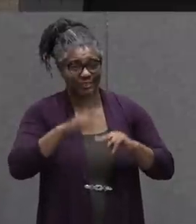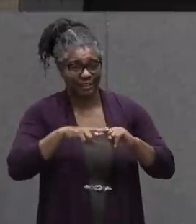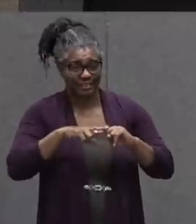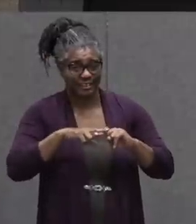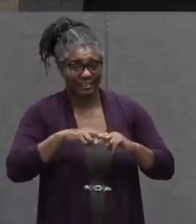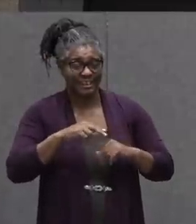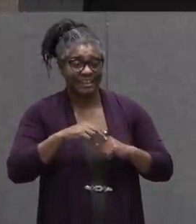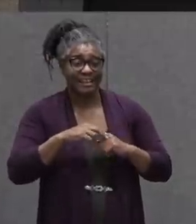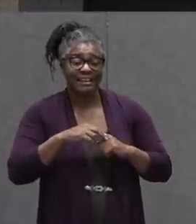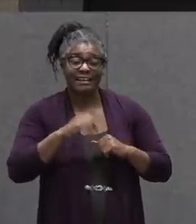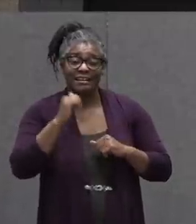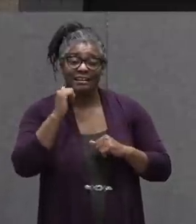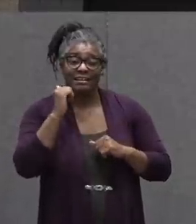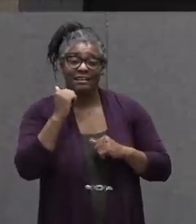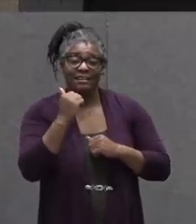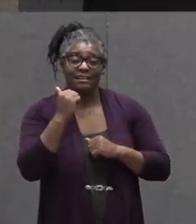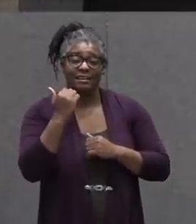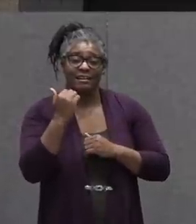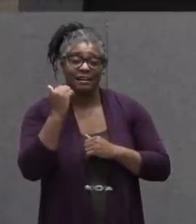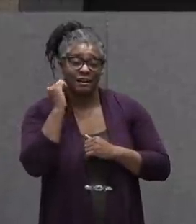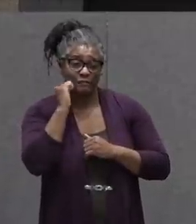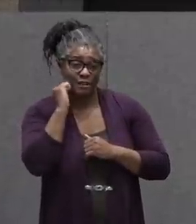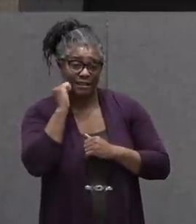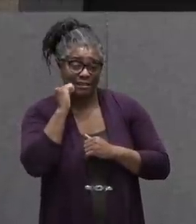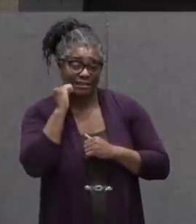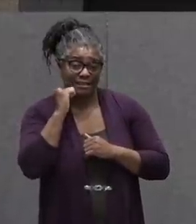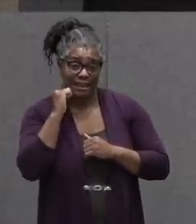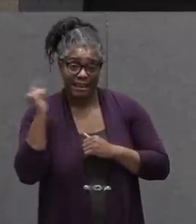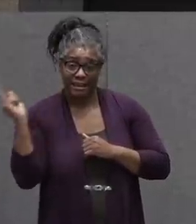my coffee mug, and I noticed it's